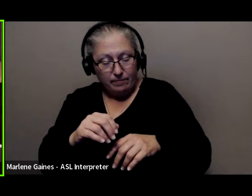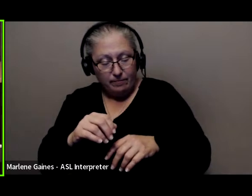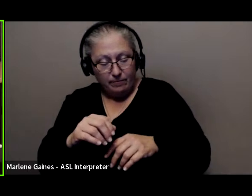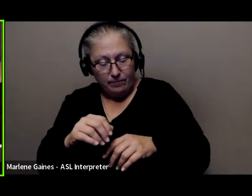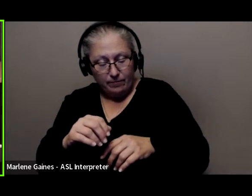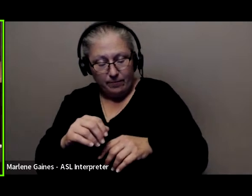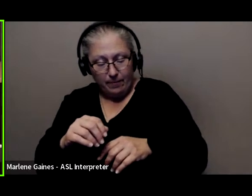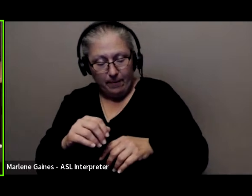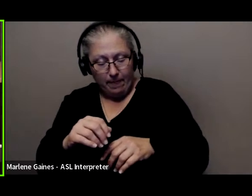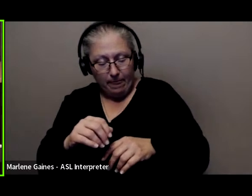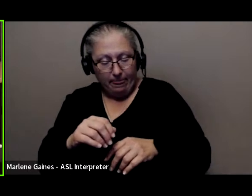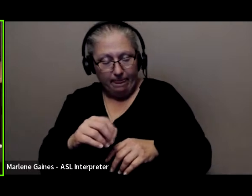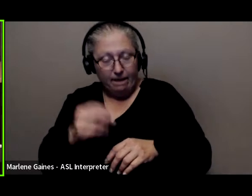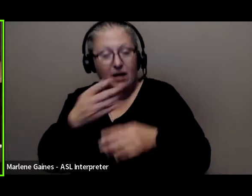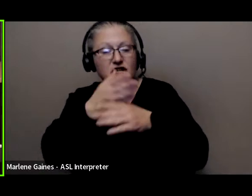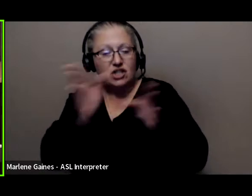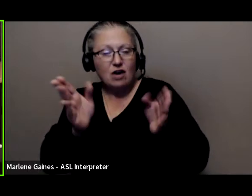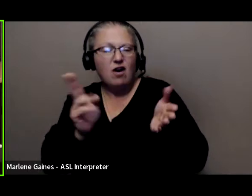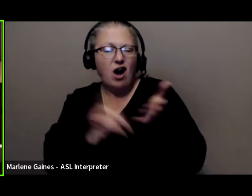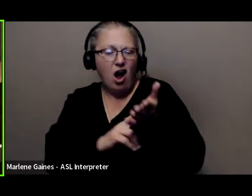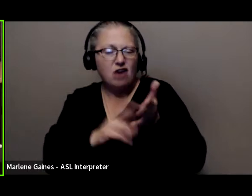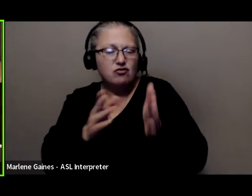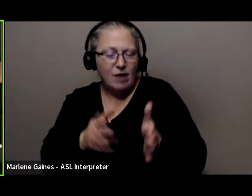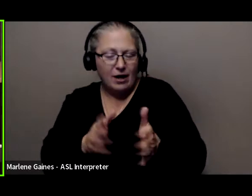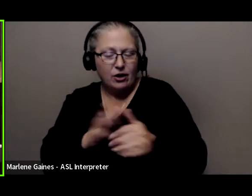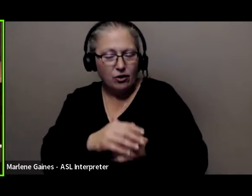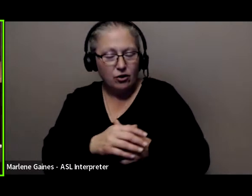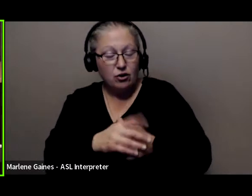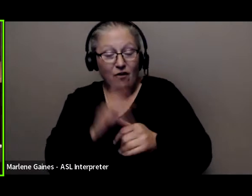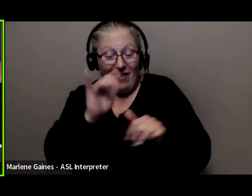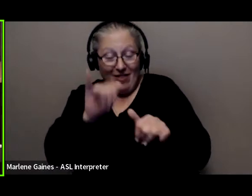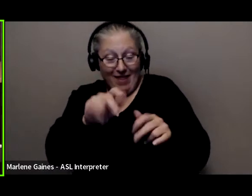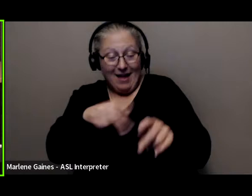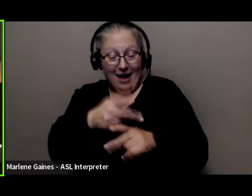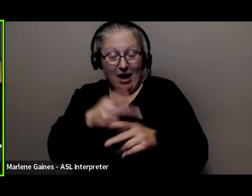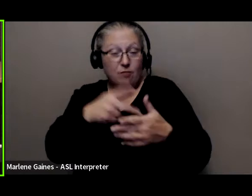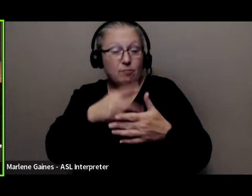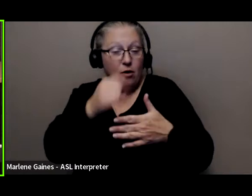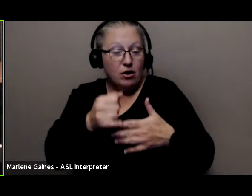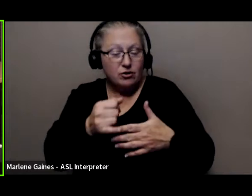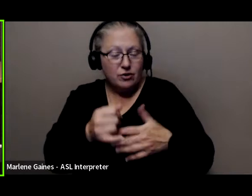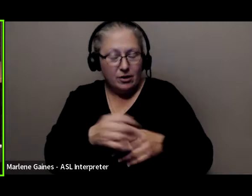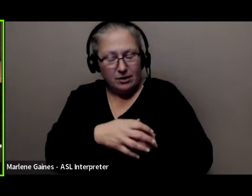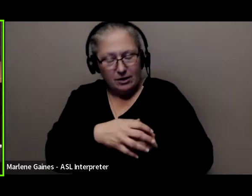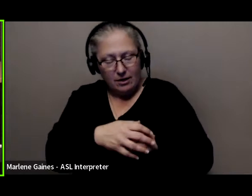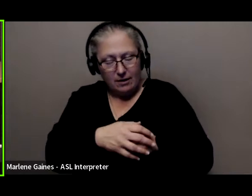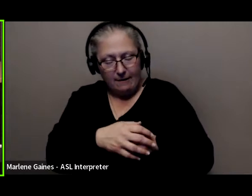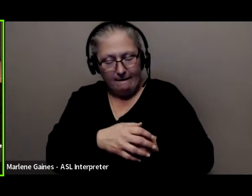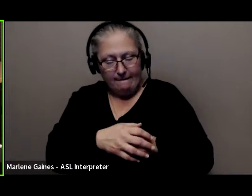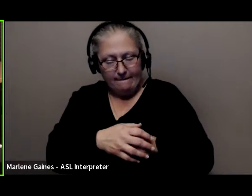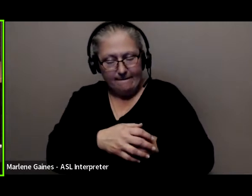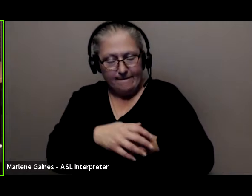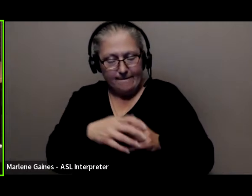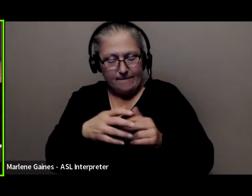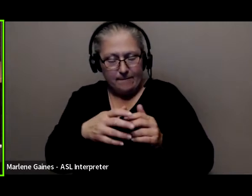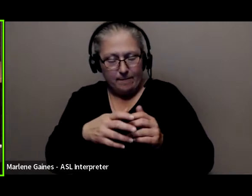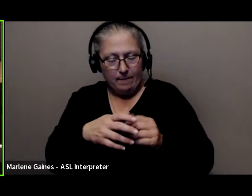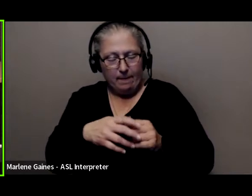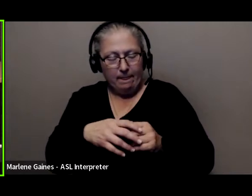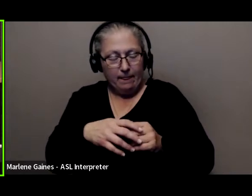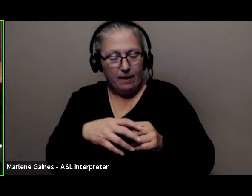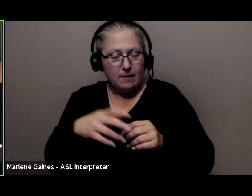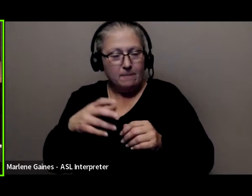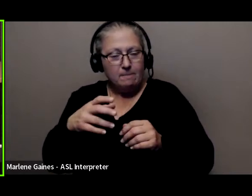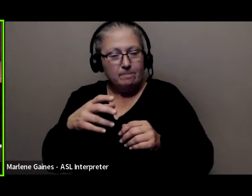with the general contractor. And so for this type of project, especially ones that are very significant